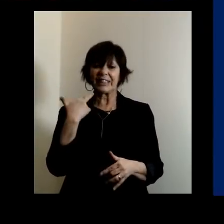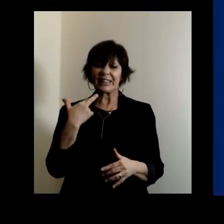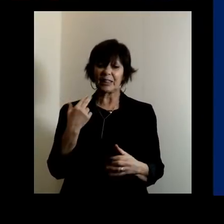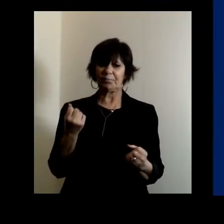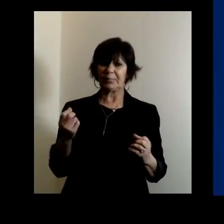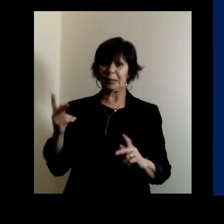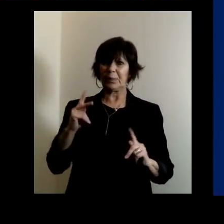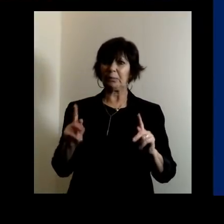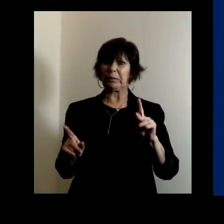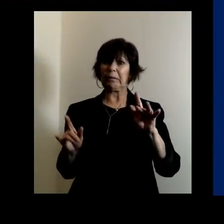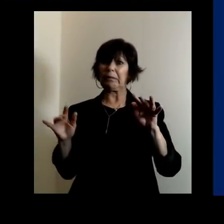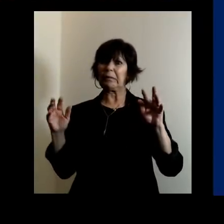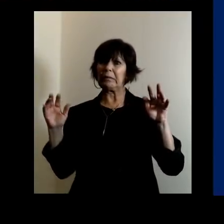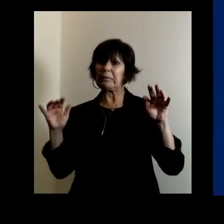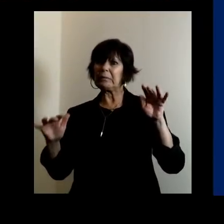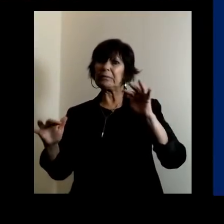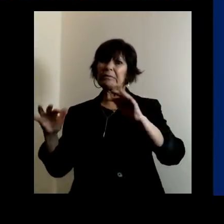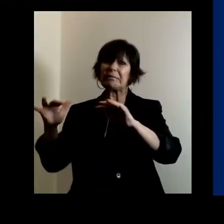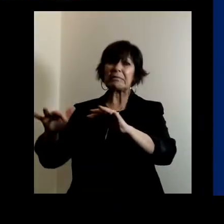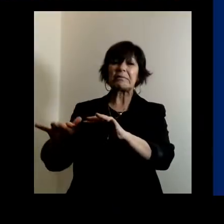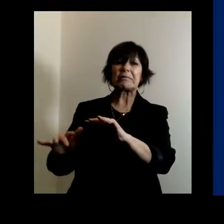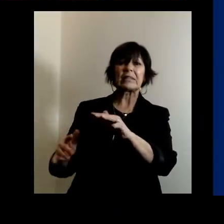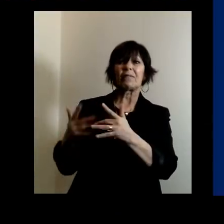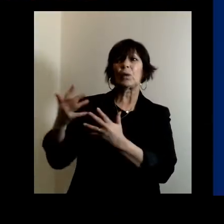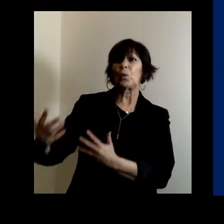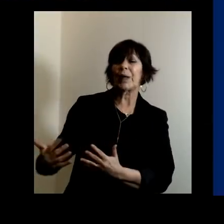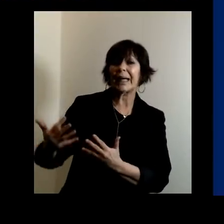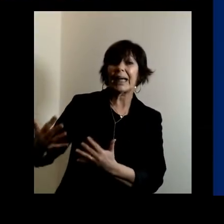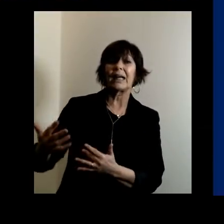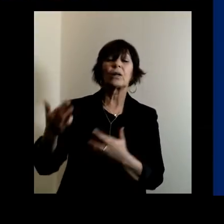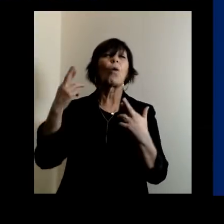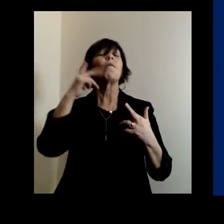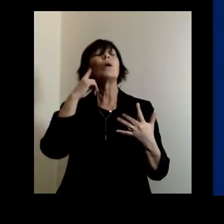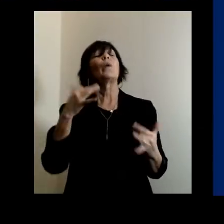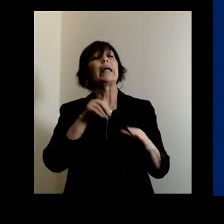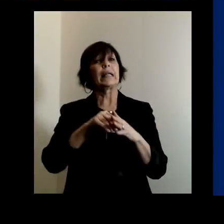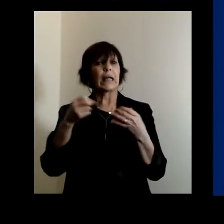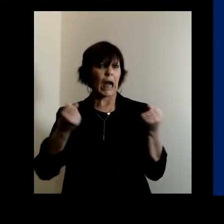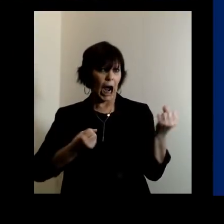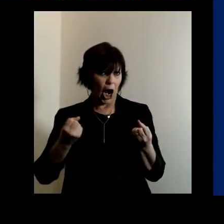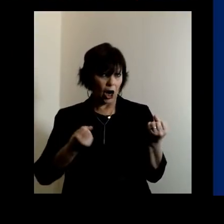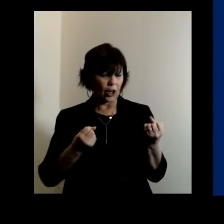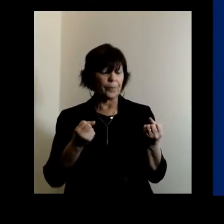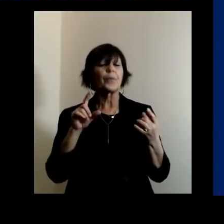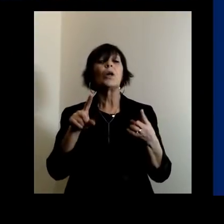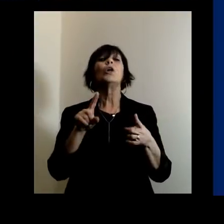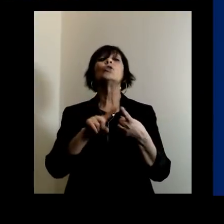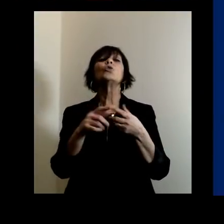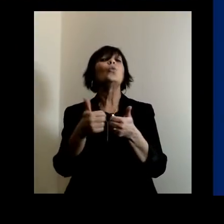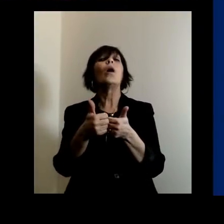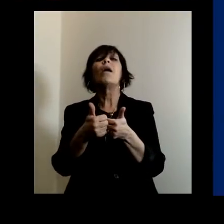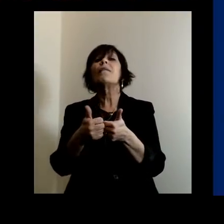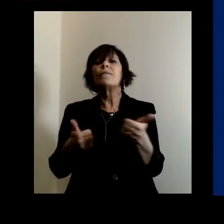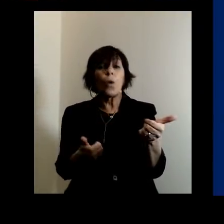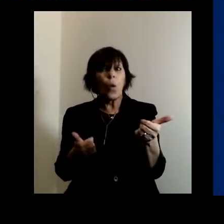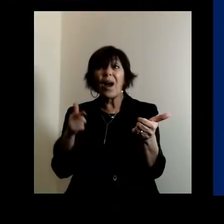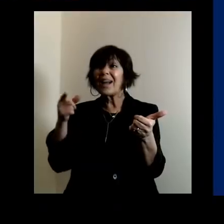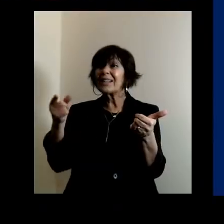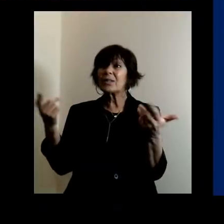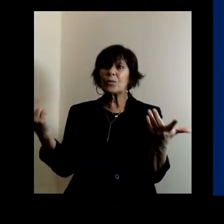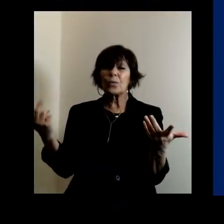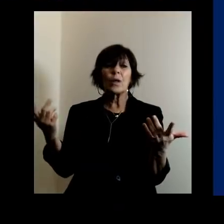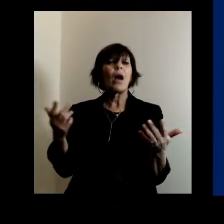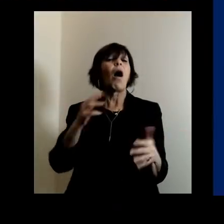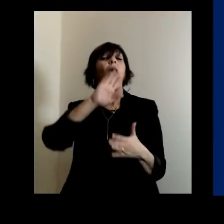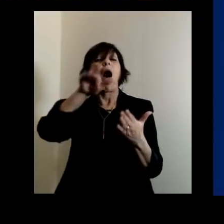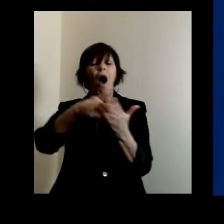people, having people have to wait for a long time, although hopefully they'll be able to wait in their cars. So to avoid all this, all the hospital